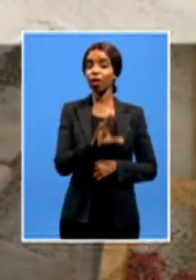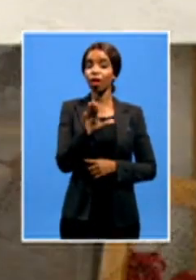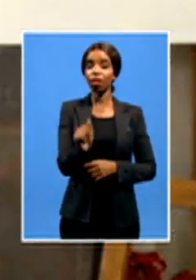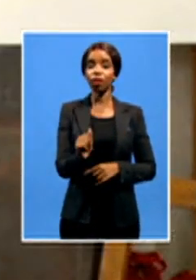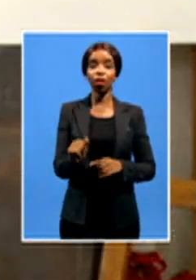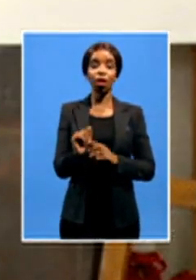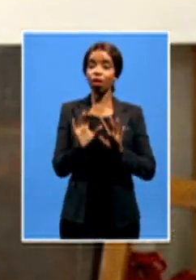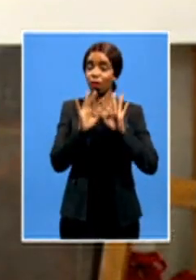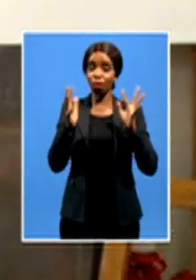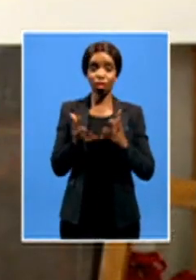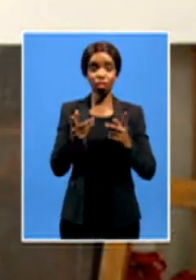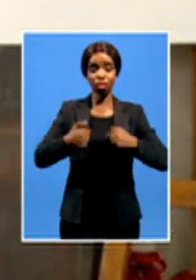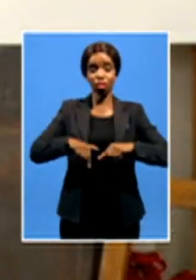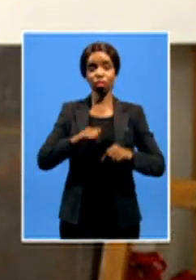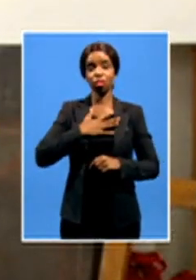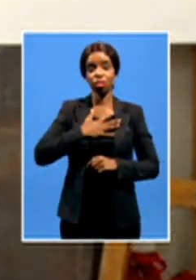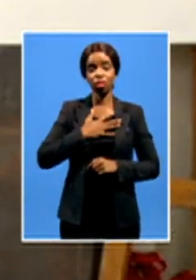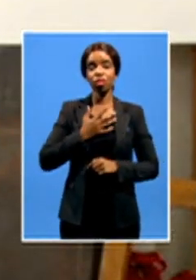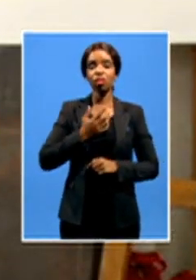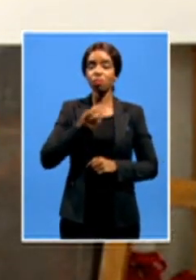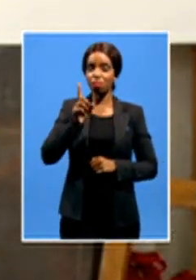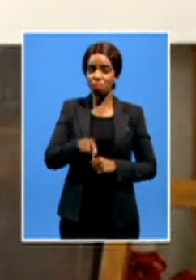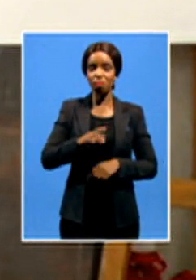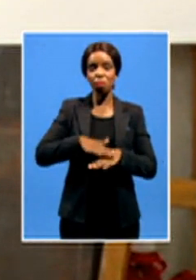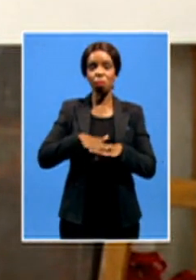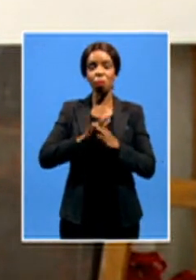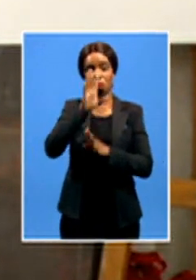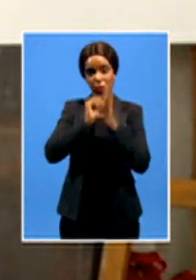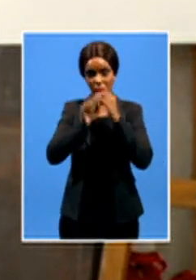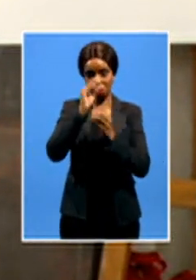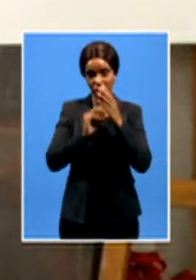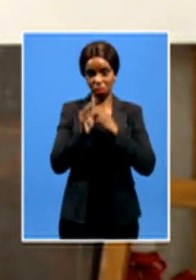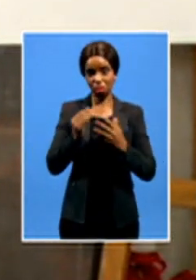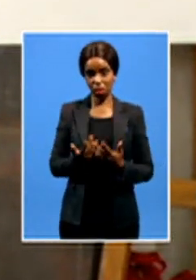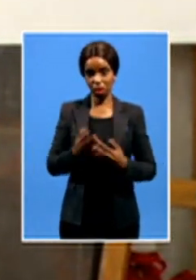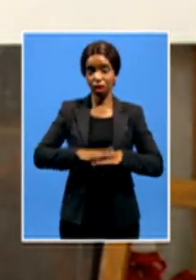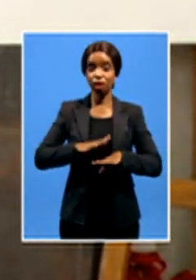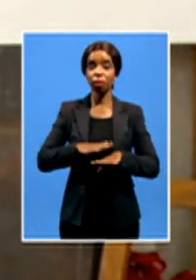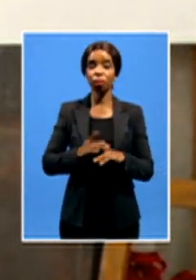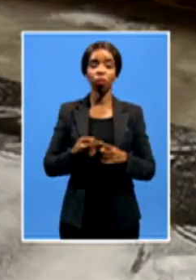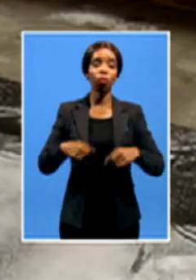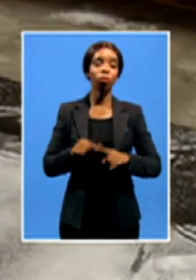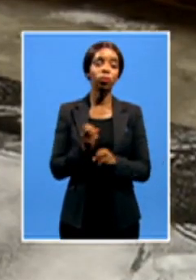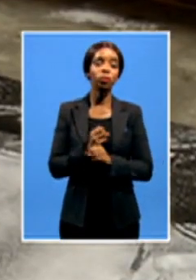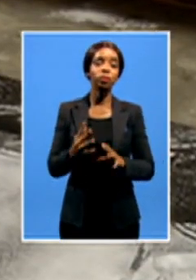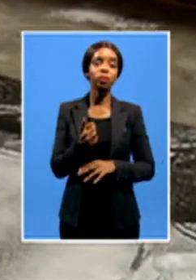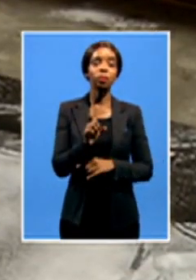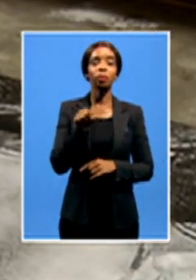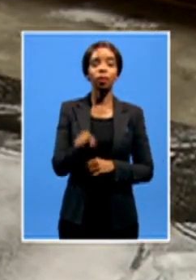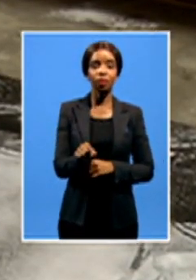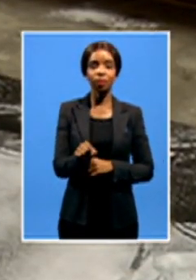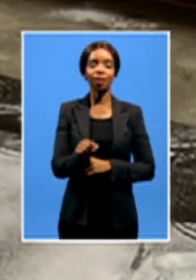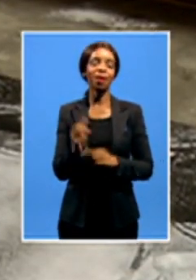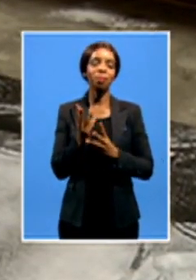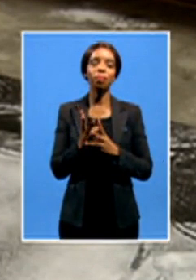still have a lot to learn. So there's no that big market of arts, but people